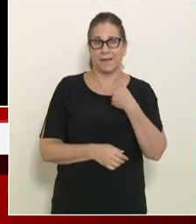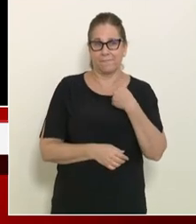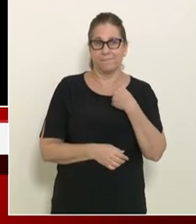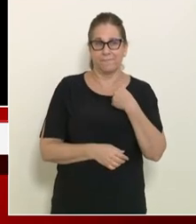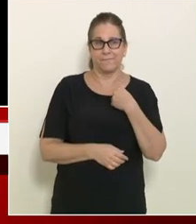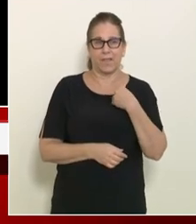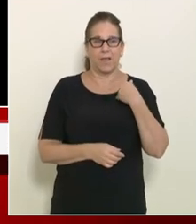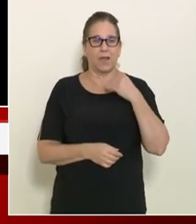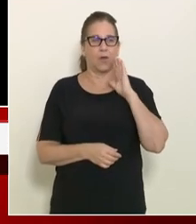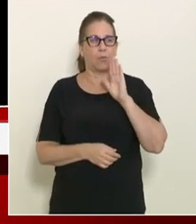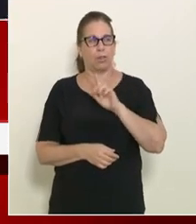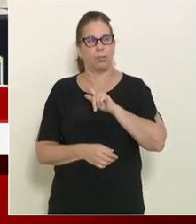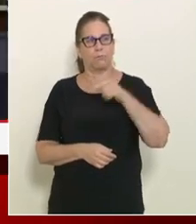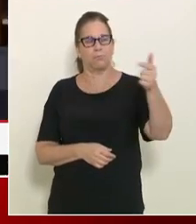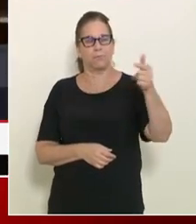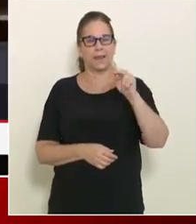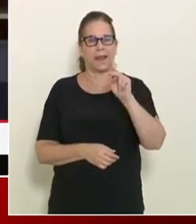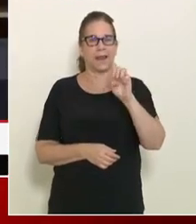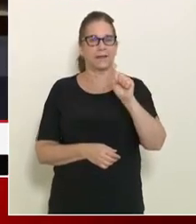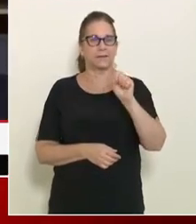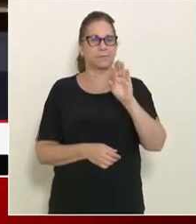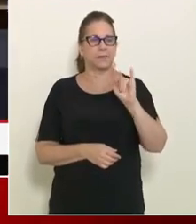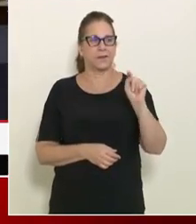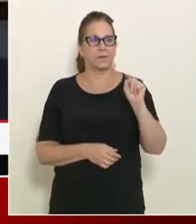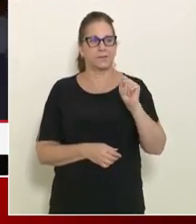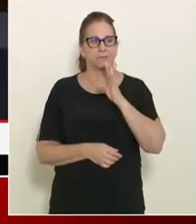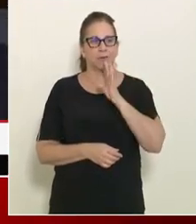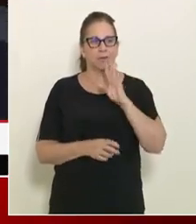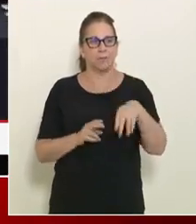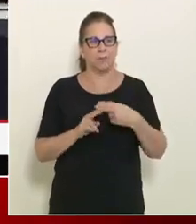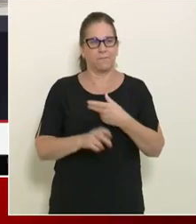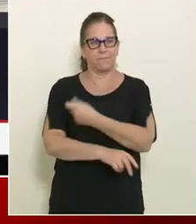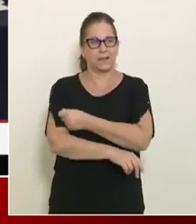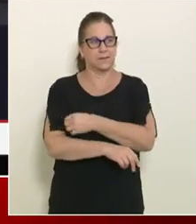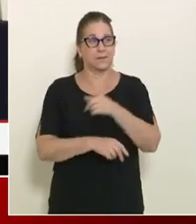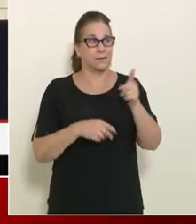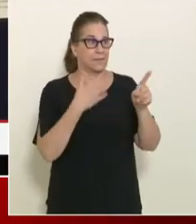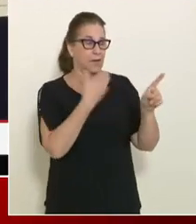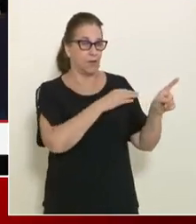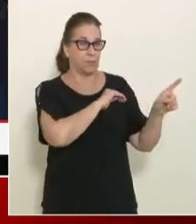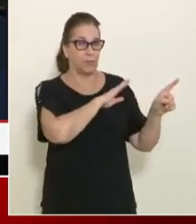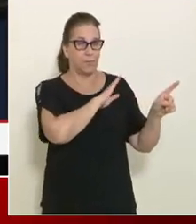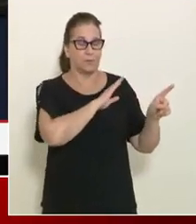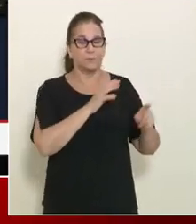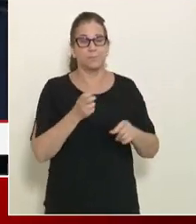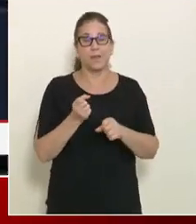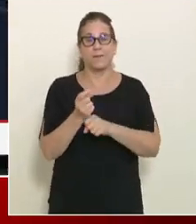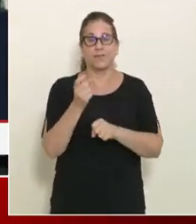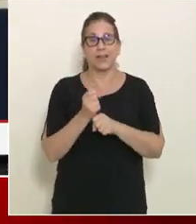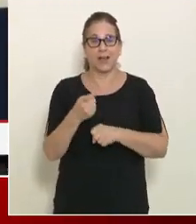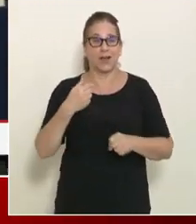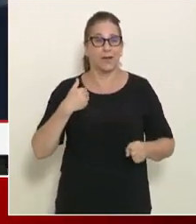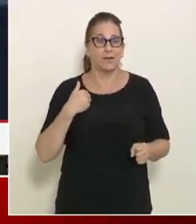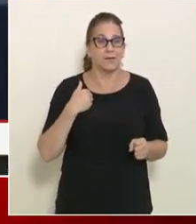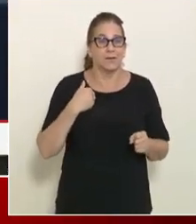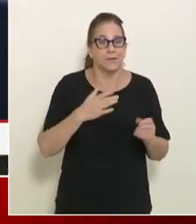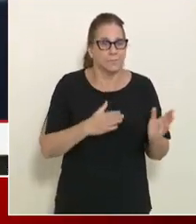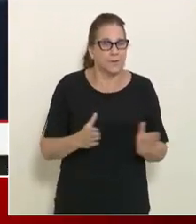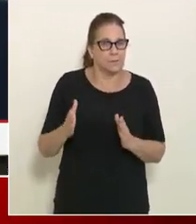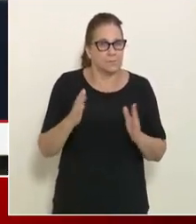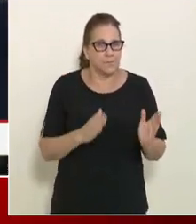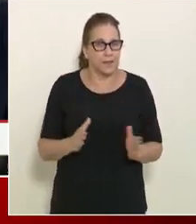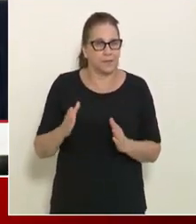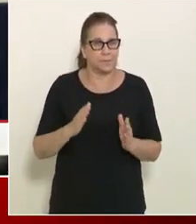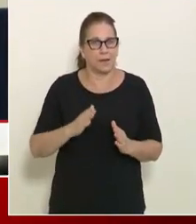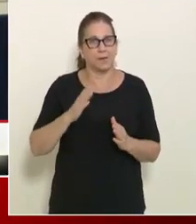much, Madam Mayor. Every year, we take the opportunity during the back-to-school season to remind parents